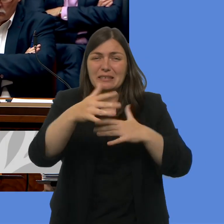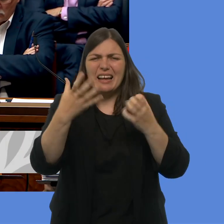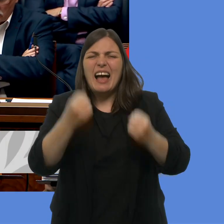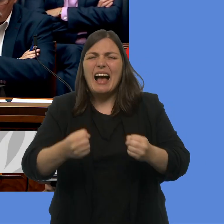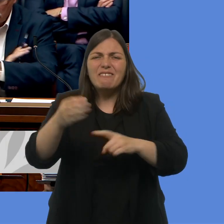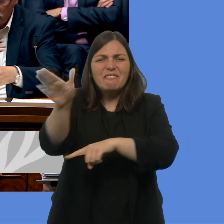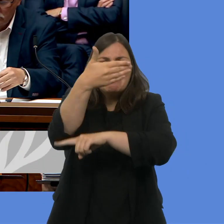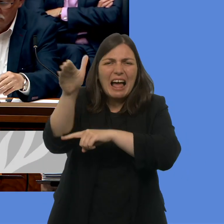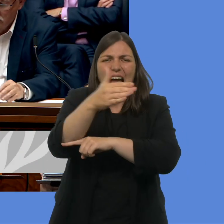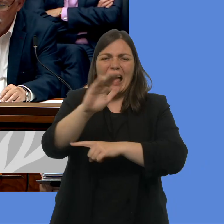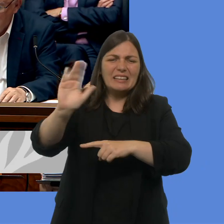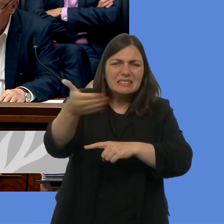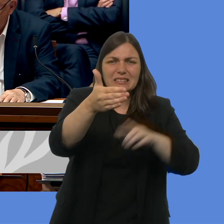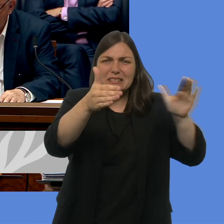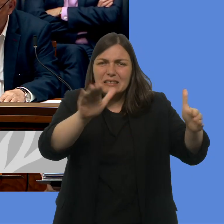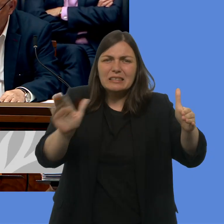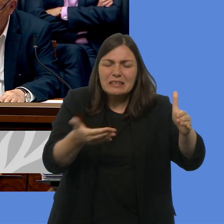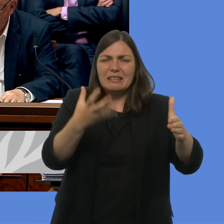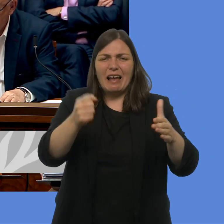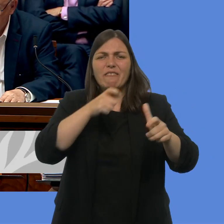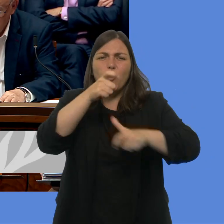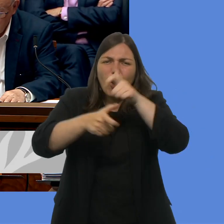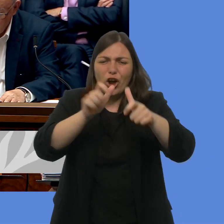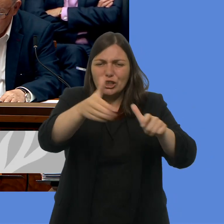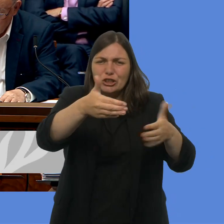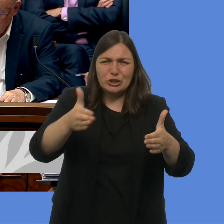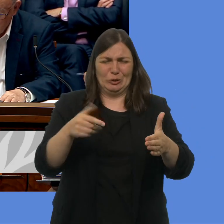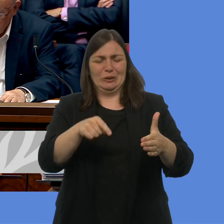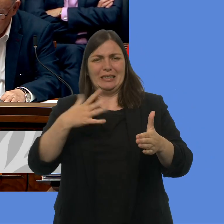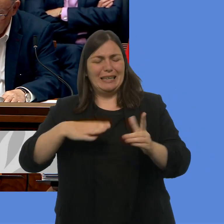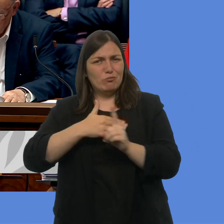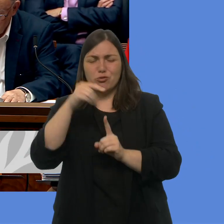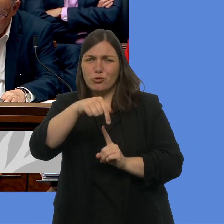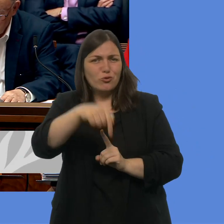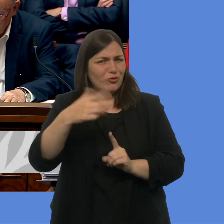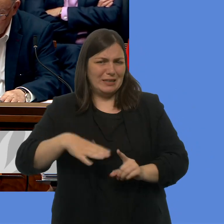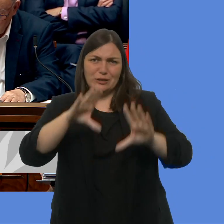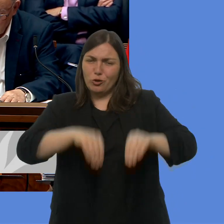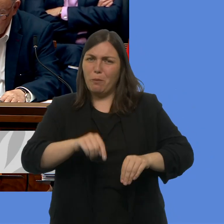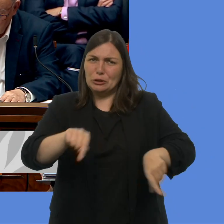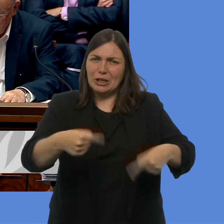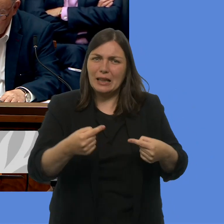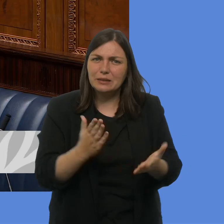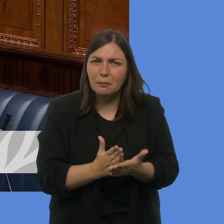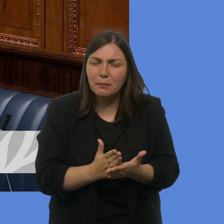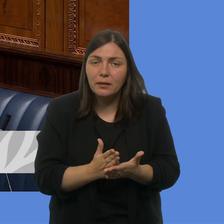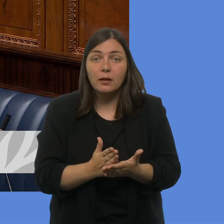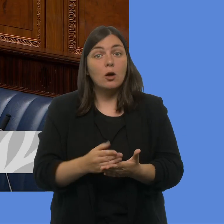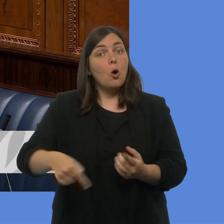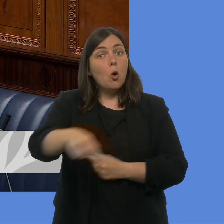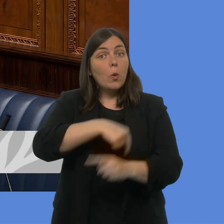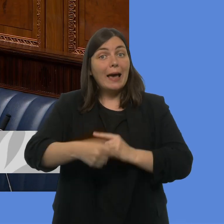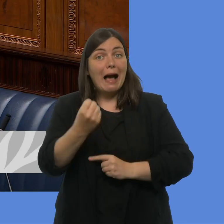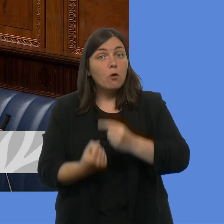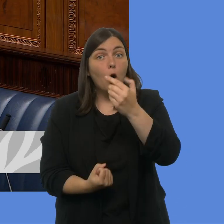challenged. And we need to prioritise our work, particularly through the Executive Office and other departments in good relations. We have a real opportunity here through